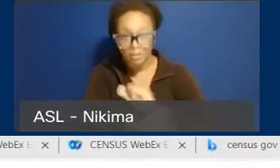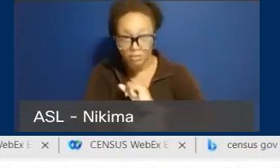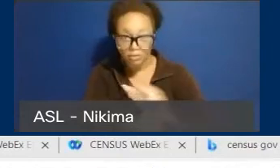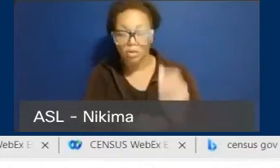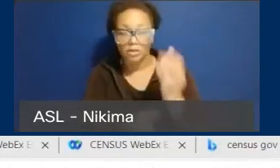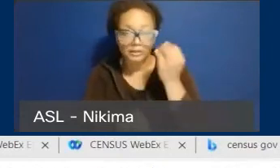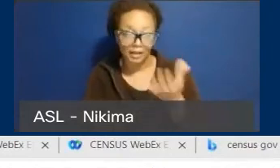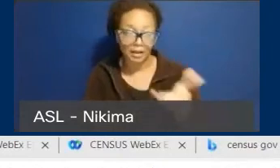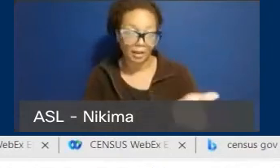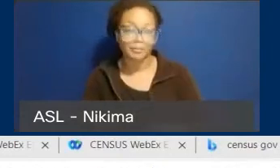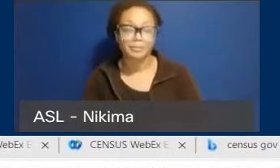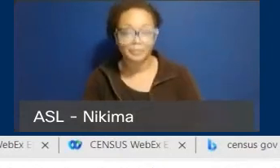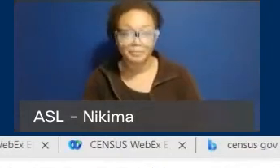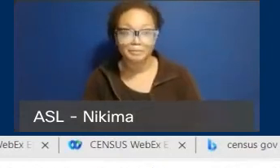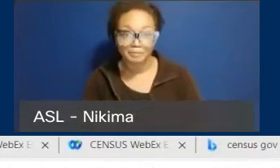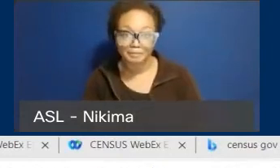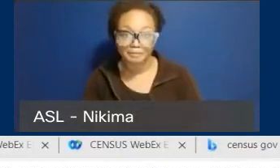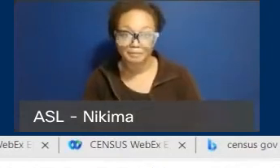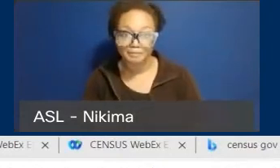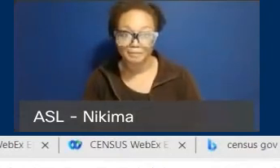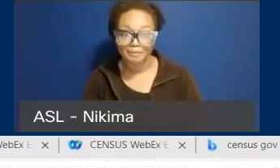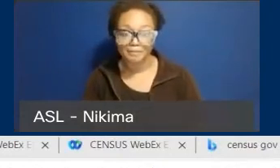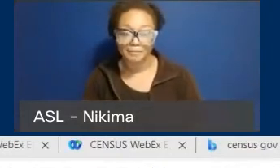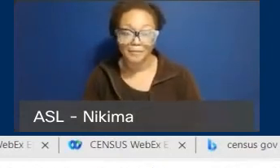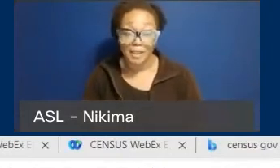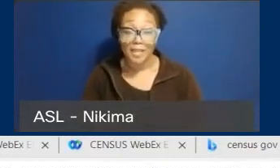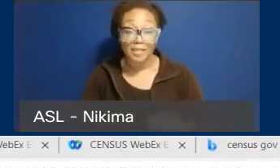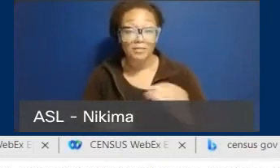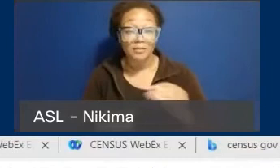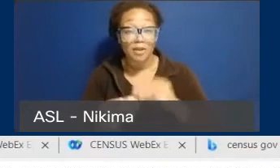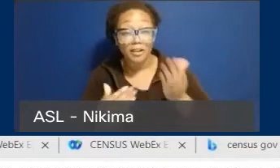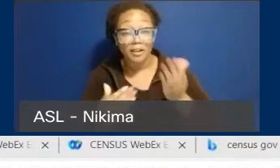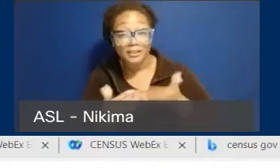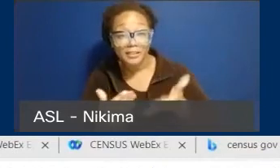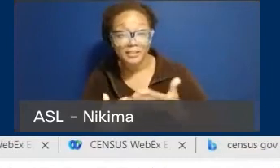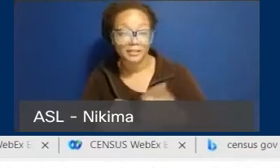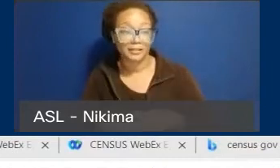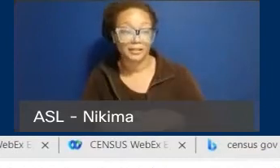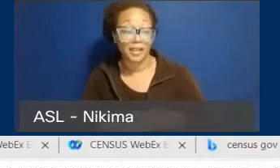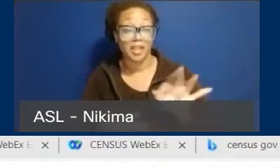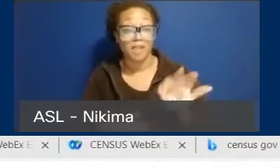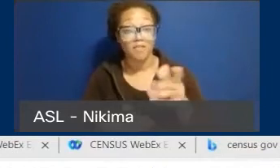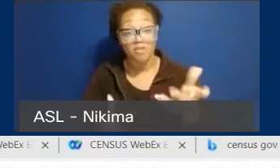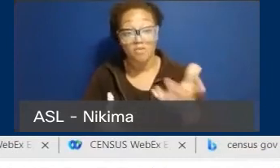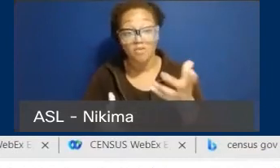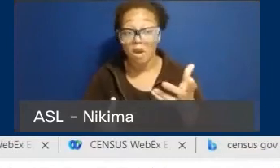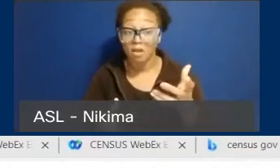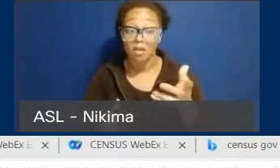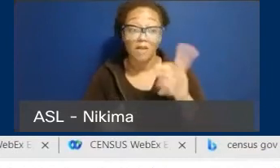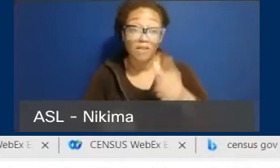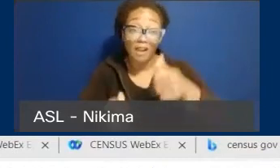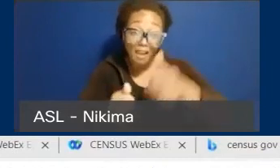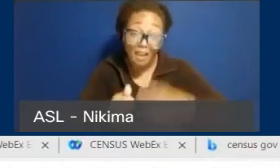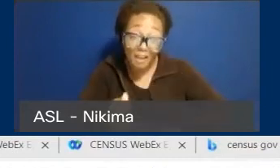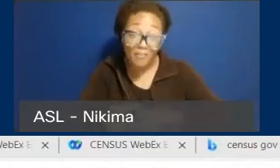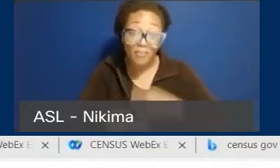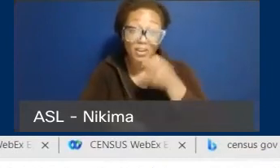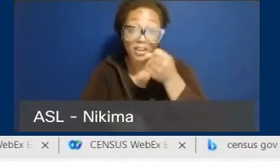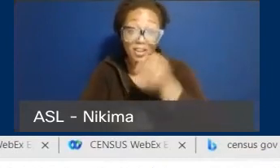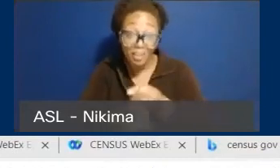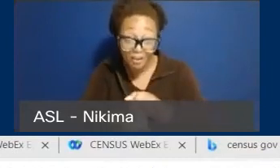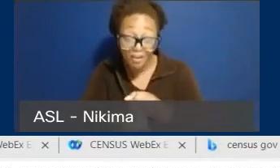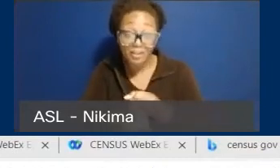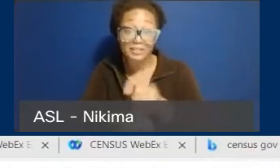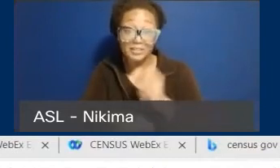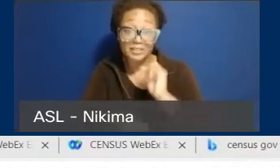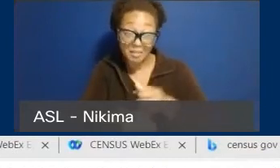you. So it makes it easier. And then if you wanted to do this for every single year, you could, and then